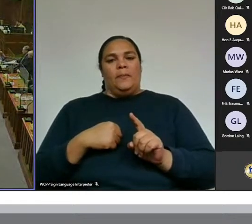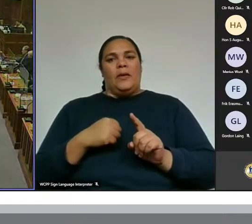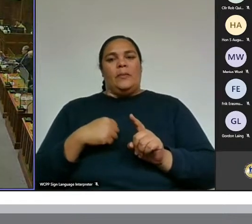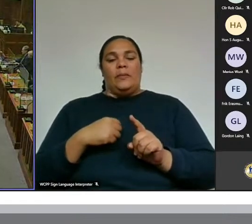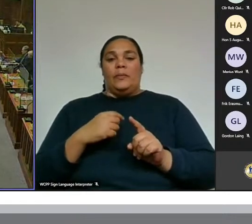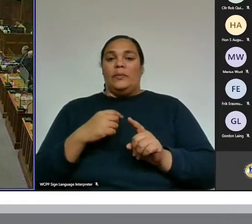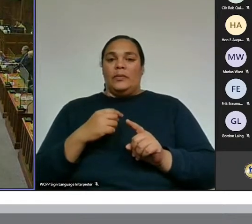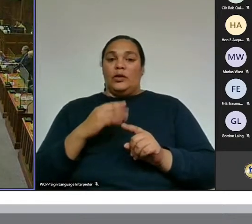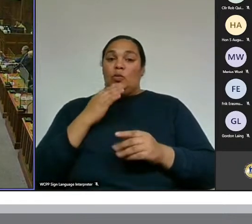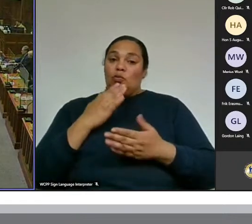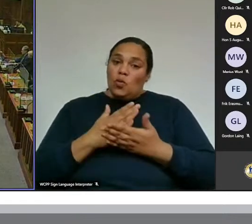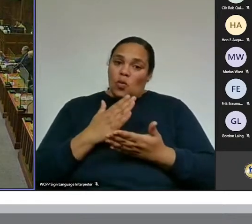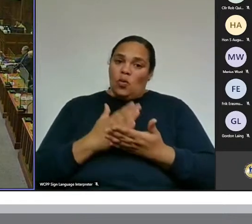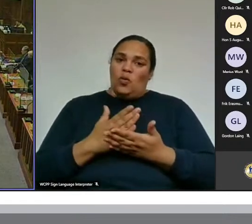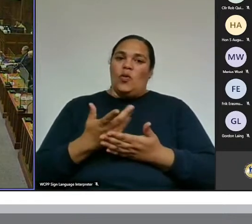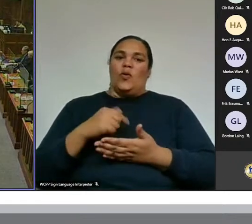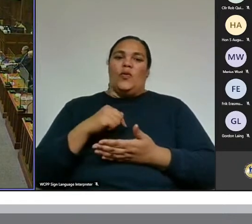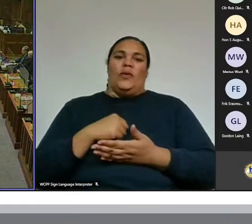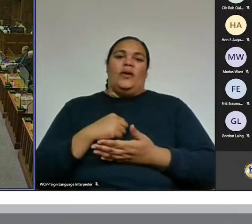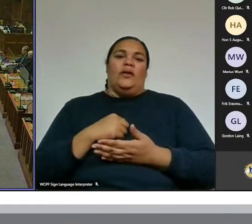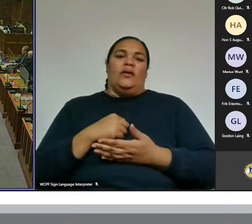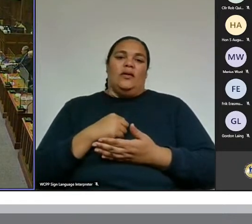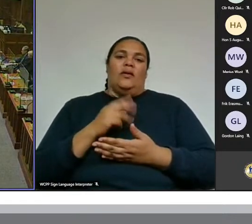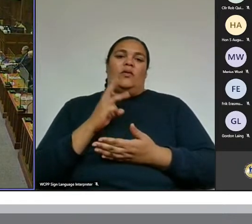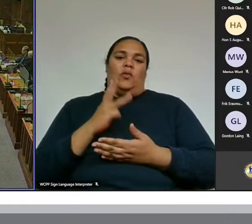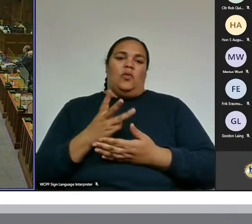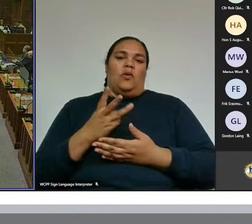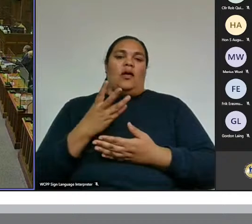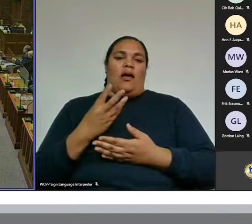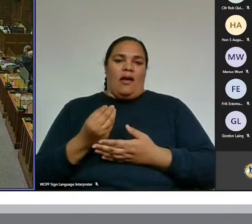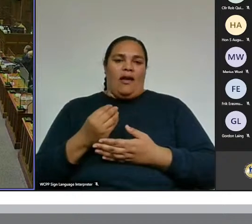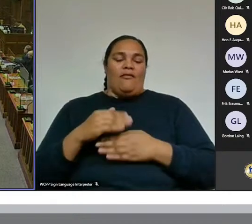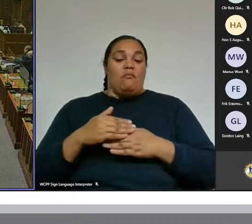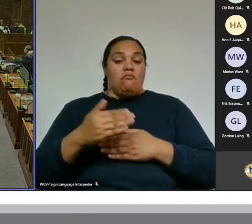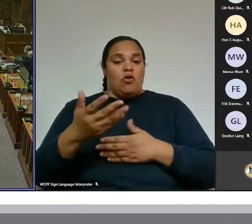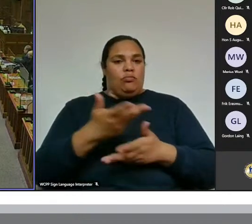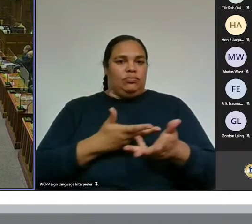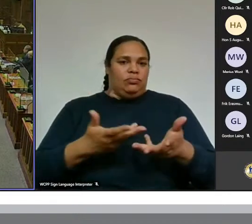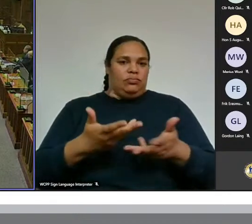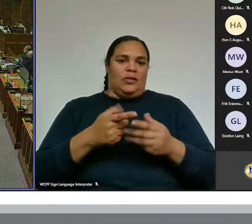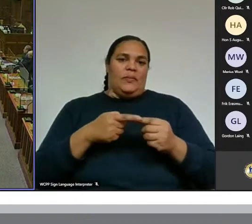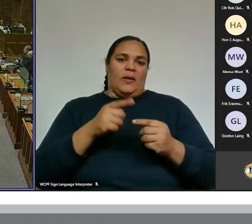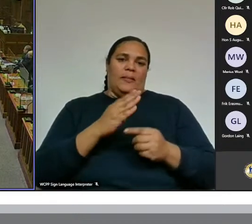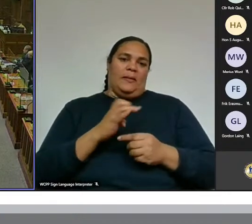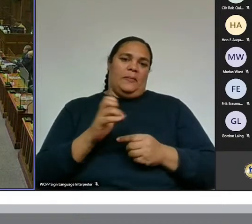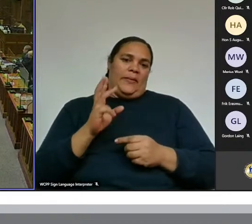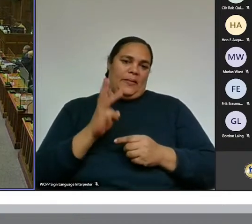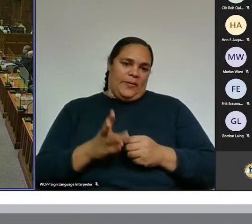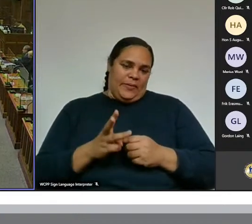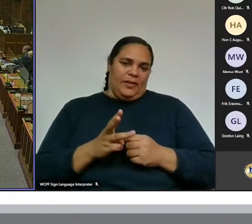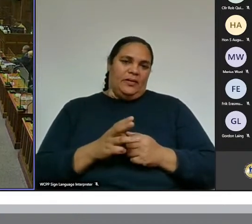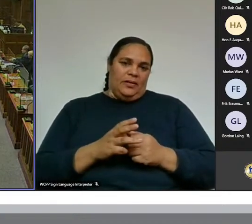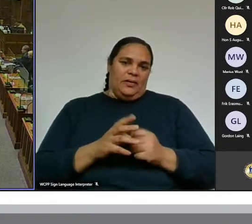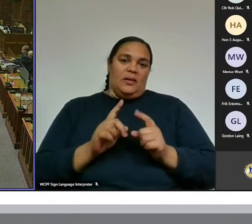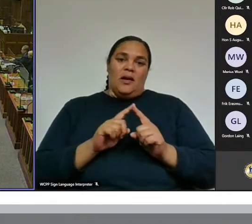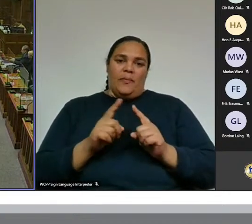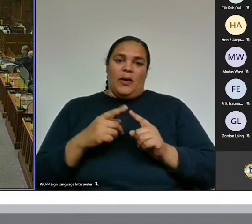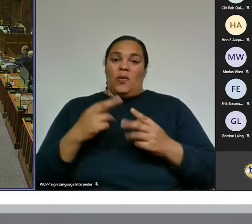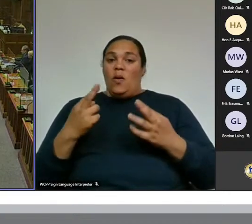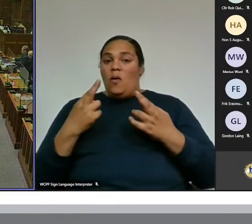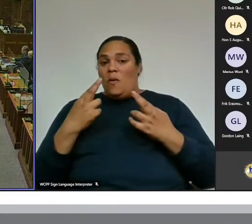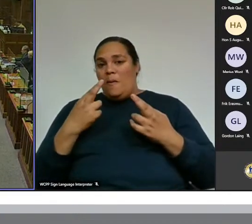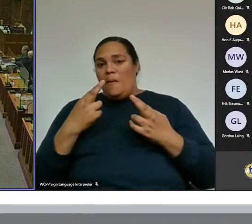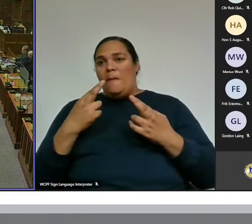absolutely certain that we will have further engagement with regard to this bill. But we hope